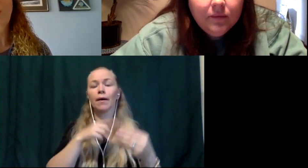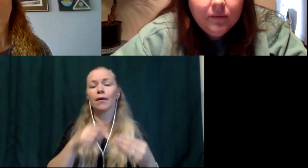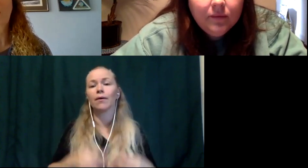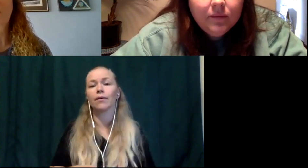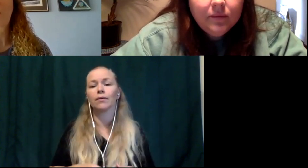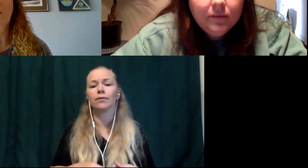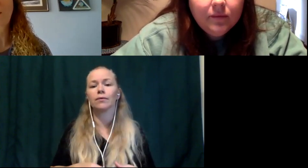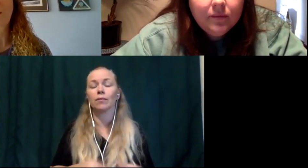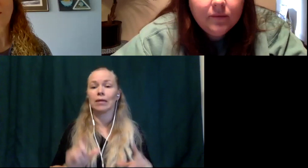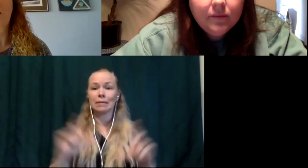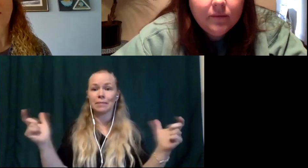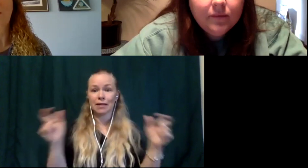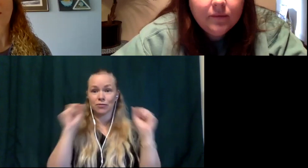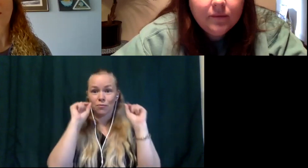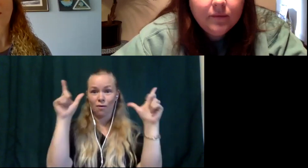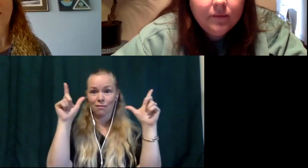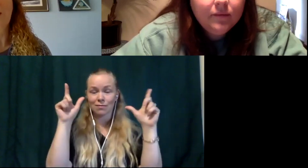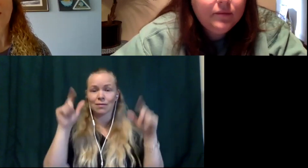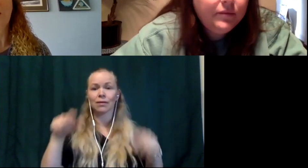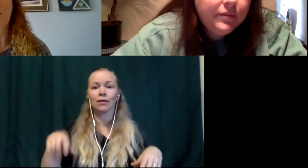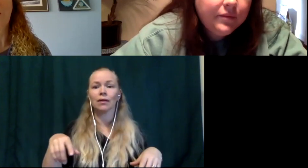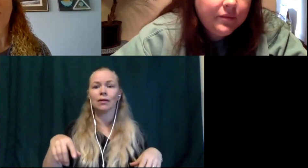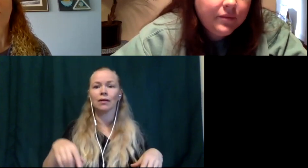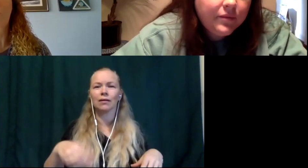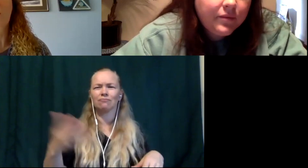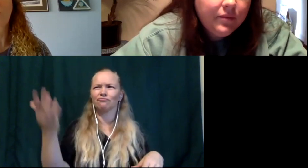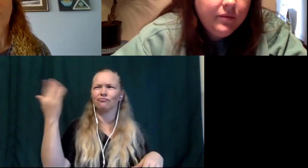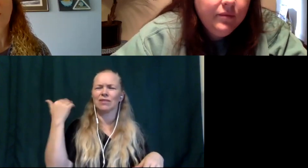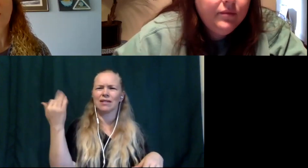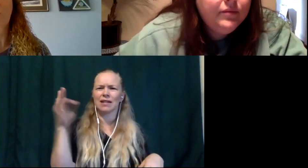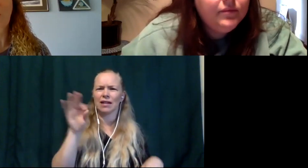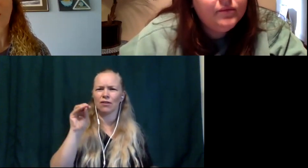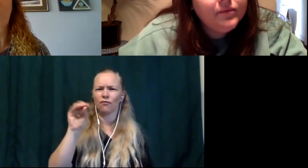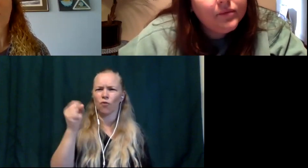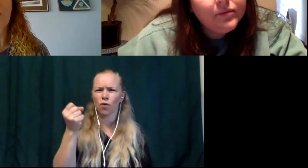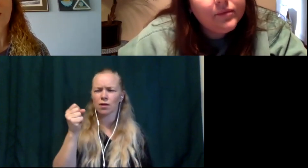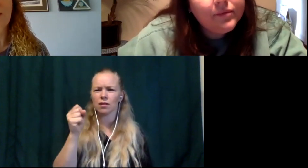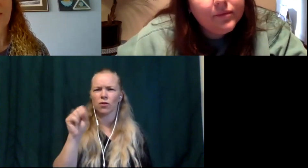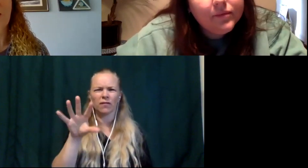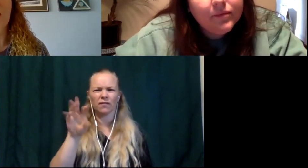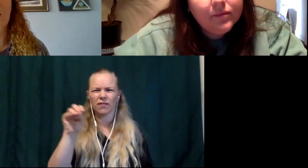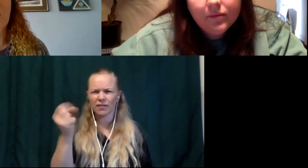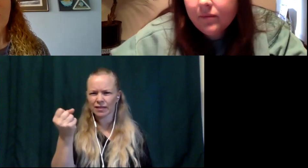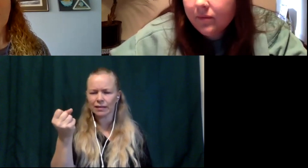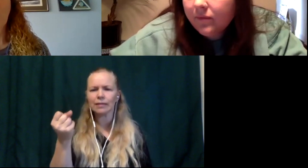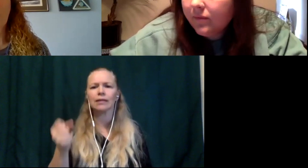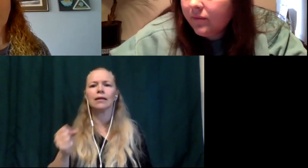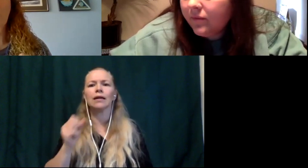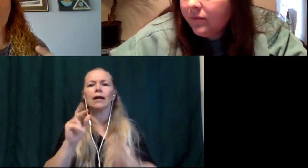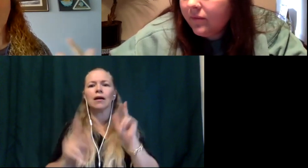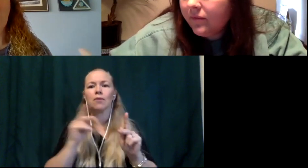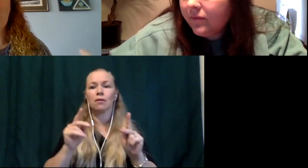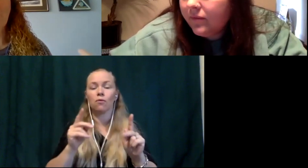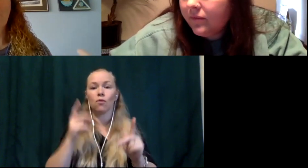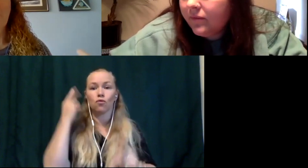I guess one of the biggest surprises back in the 1940s or 50s was when people realized that the universe